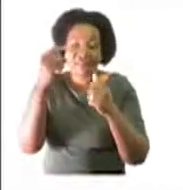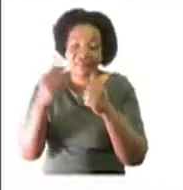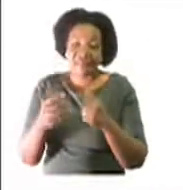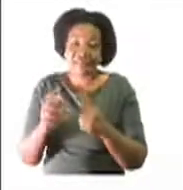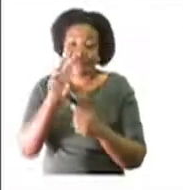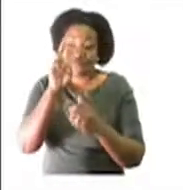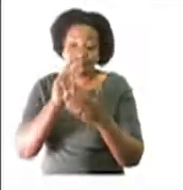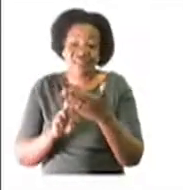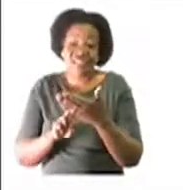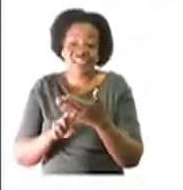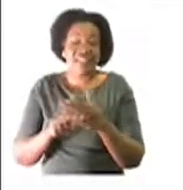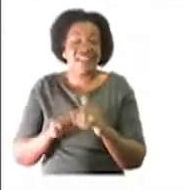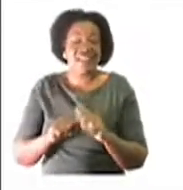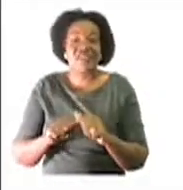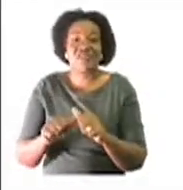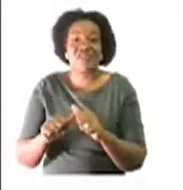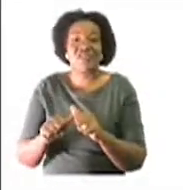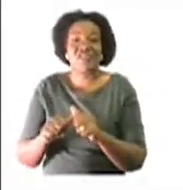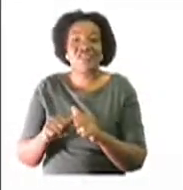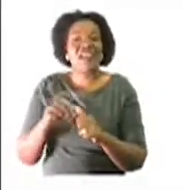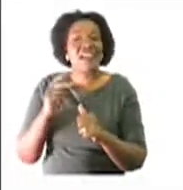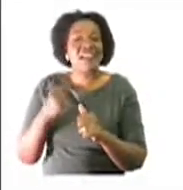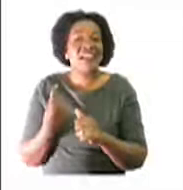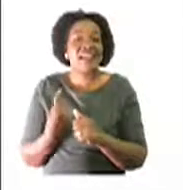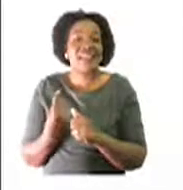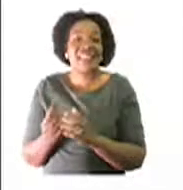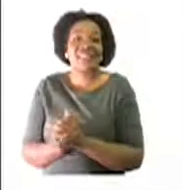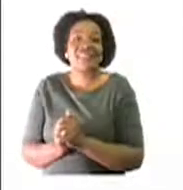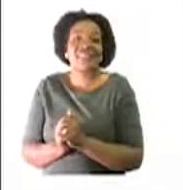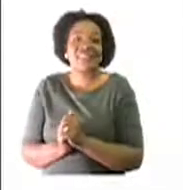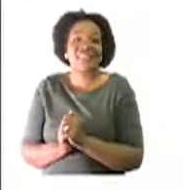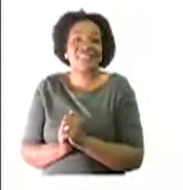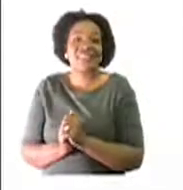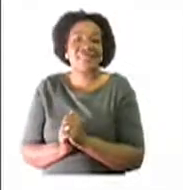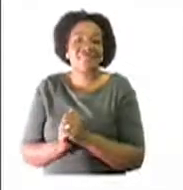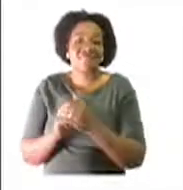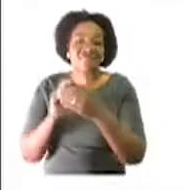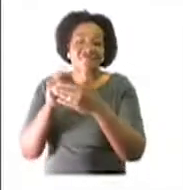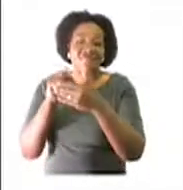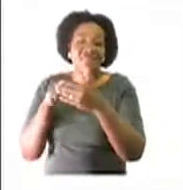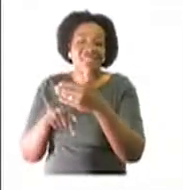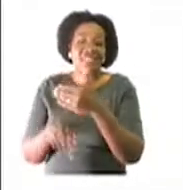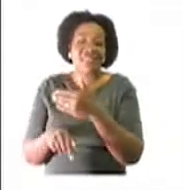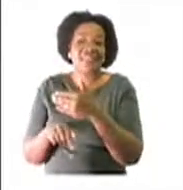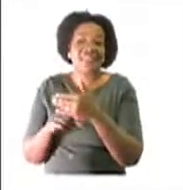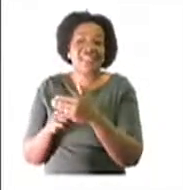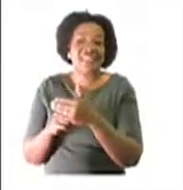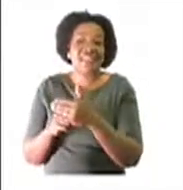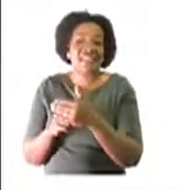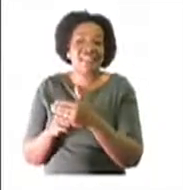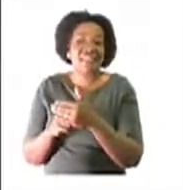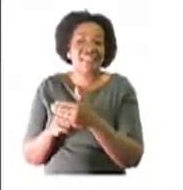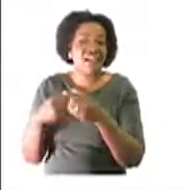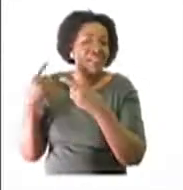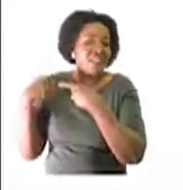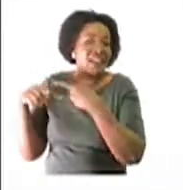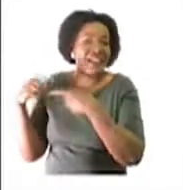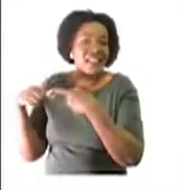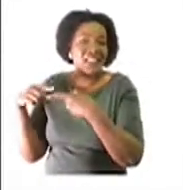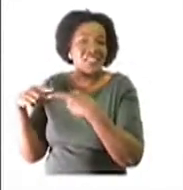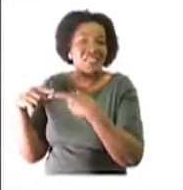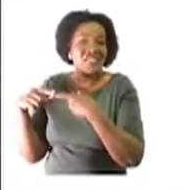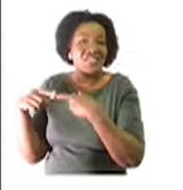again, and write the word over again. Down below we have the revision of the